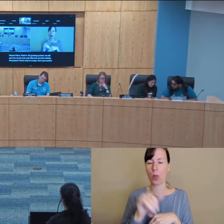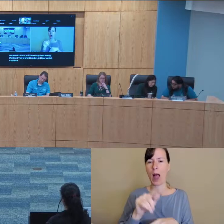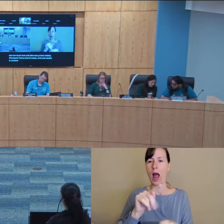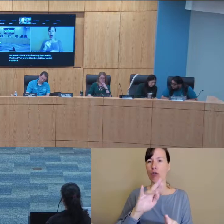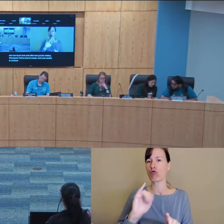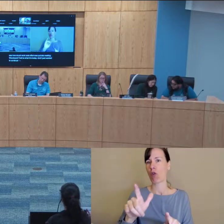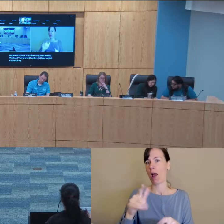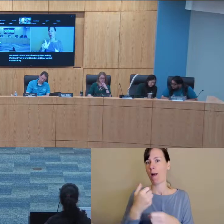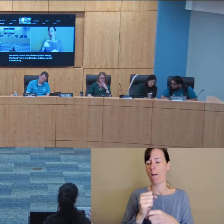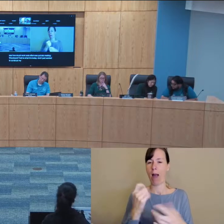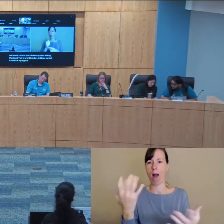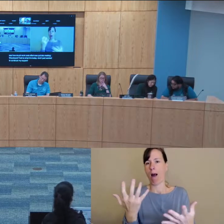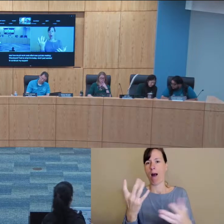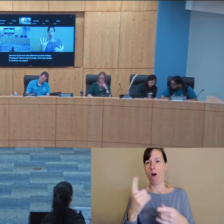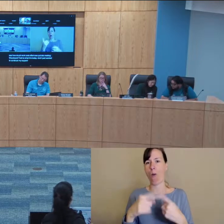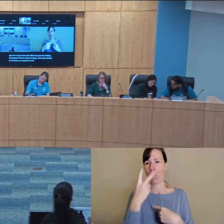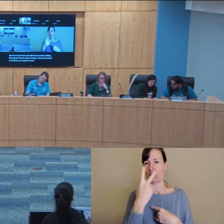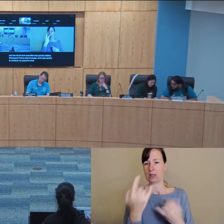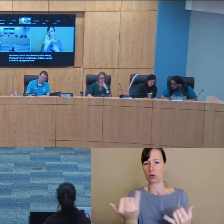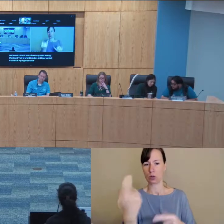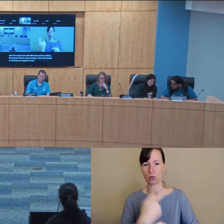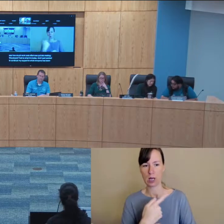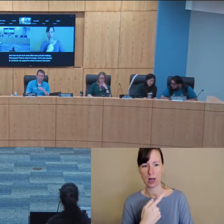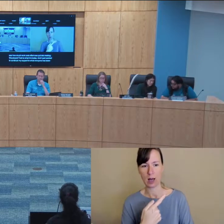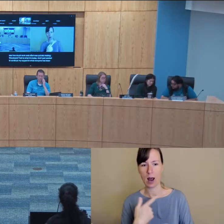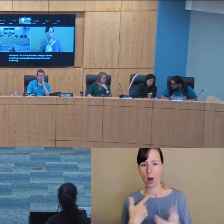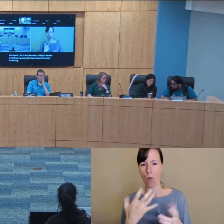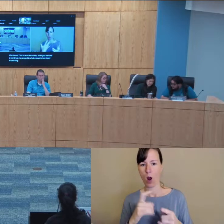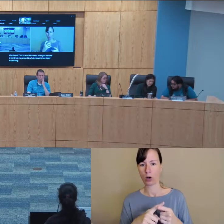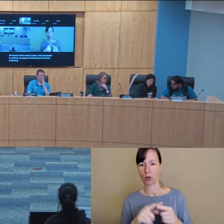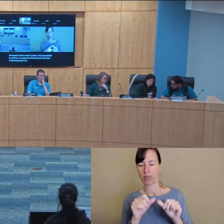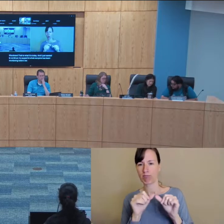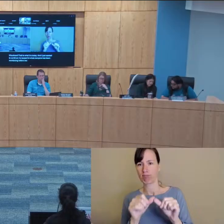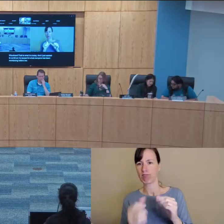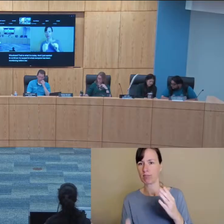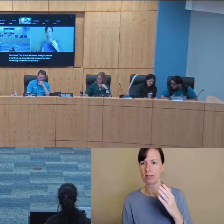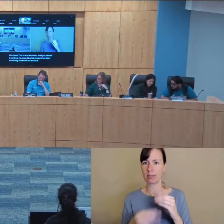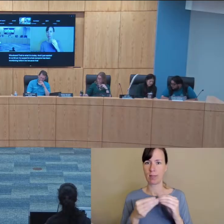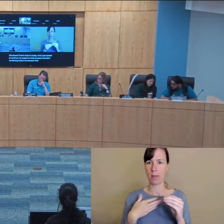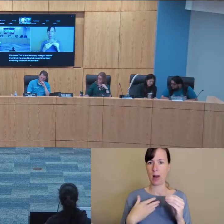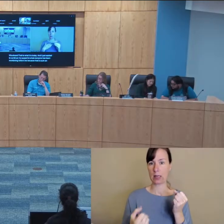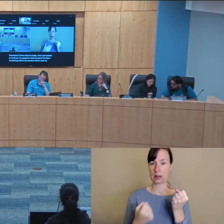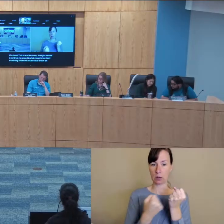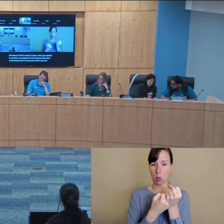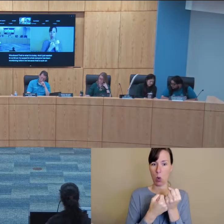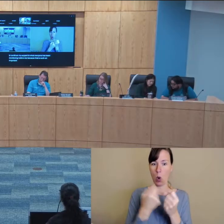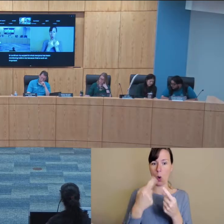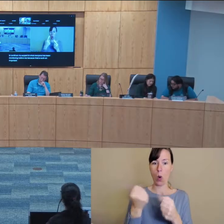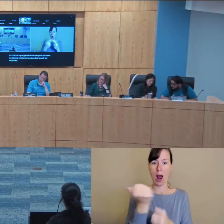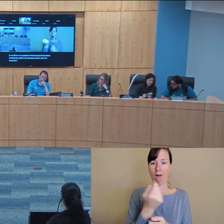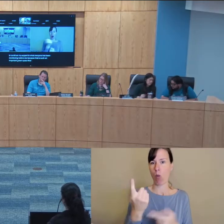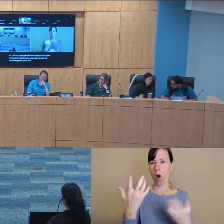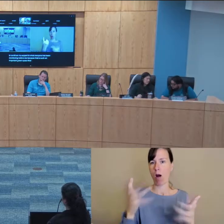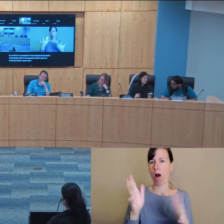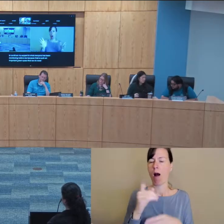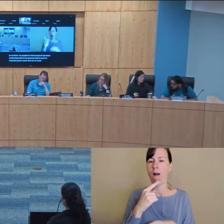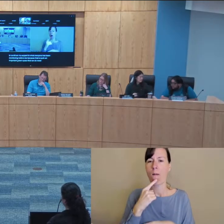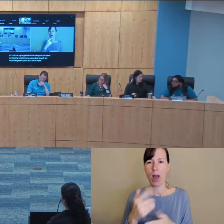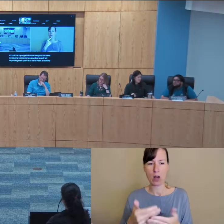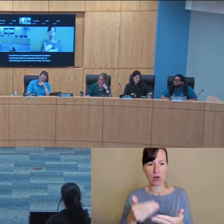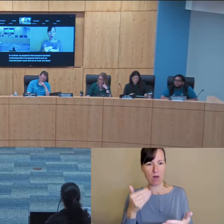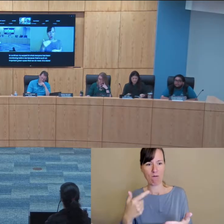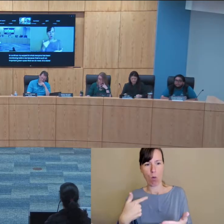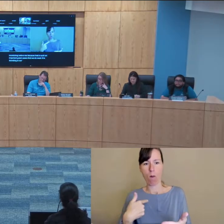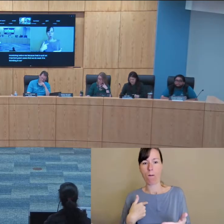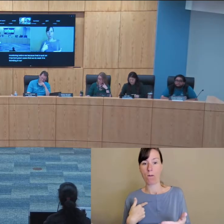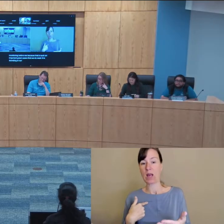my support in what everyone has been mentioning before me, because that is such an important green space that we do need. It is dwindling in our